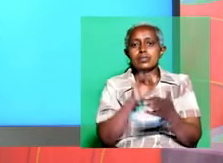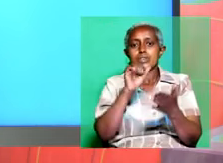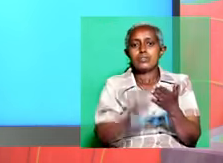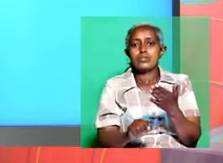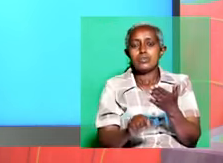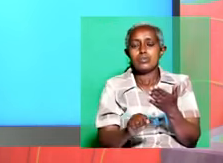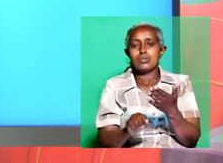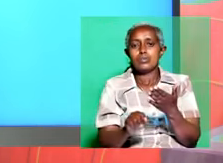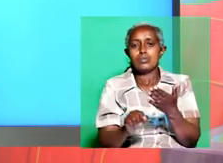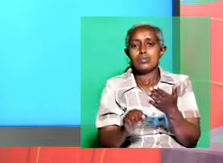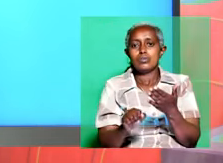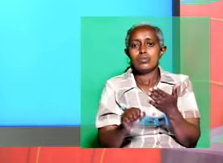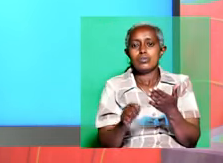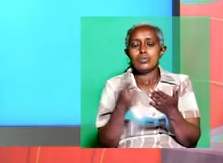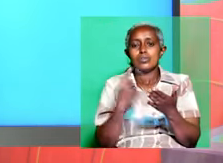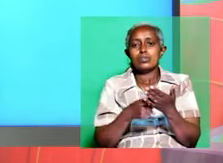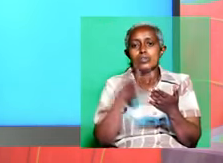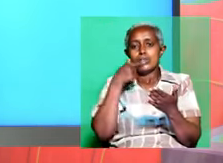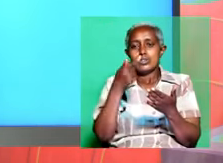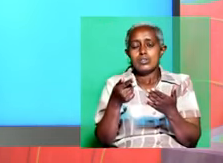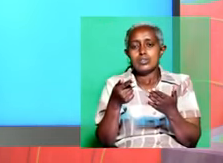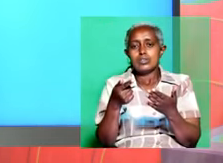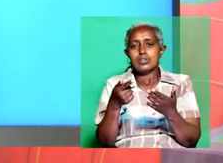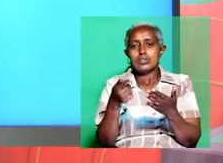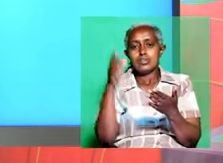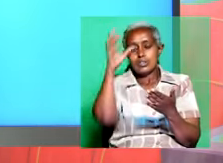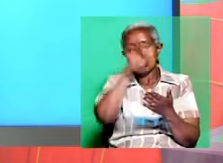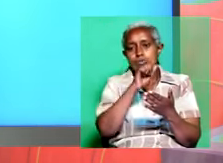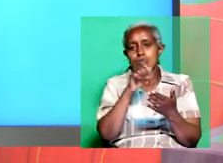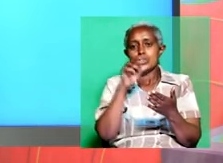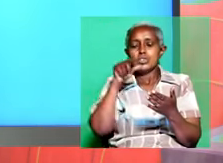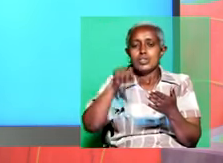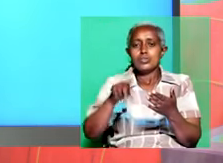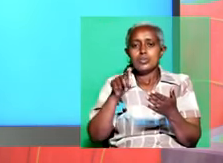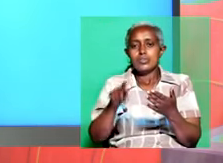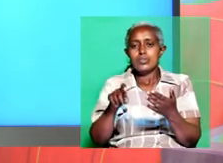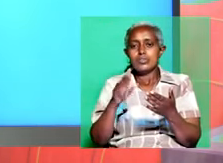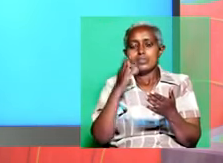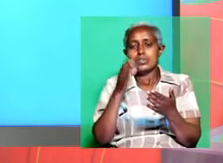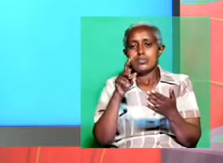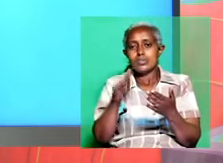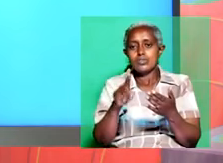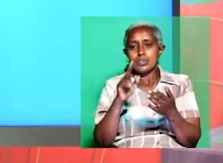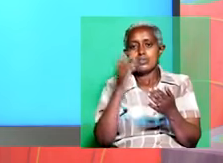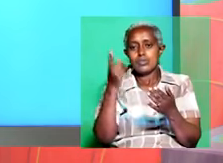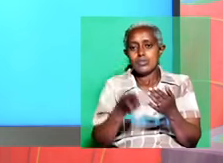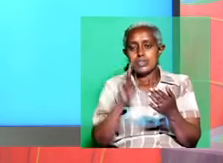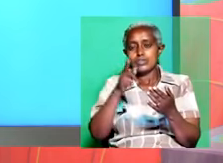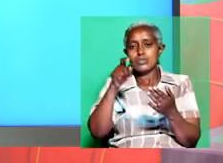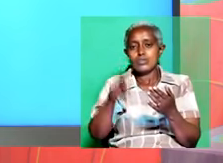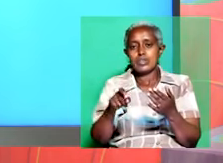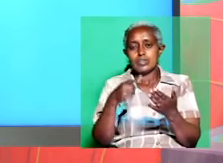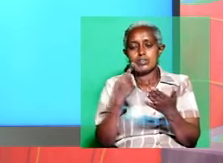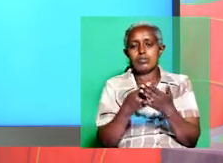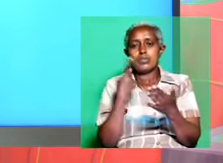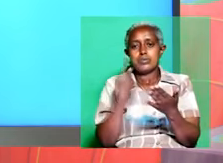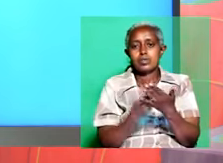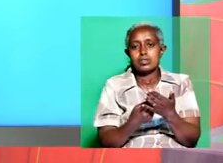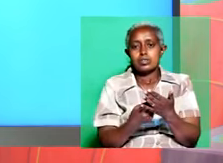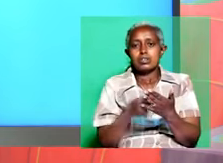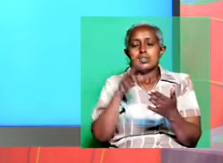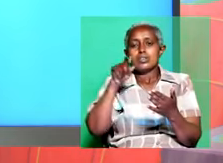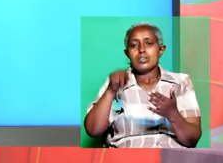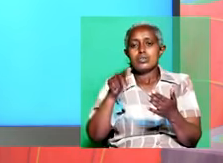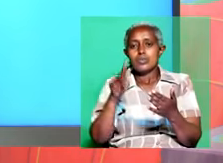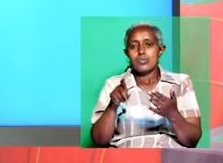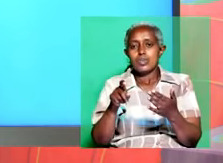So we say it here, we assumed q of x to be this f of x over g of x. So from this, q